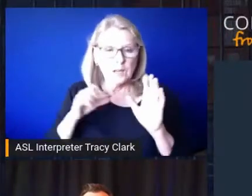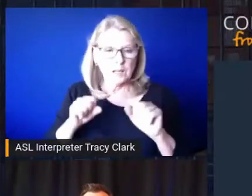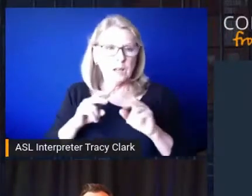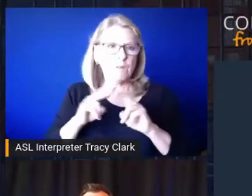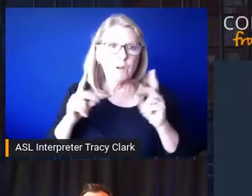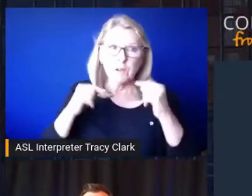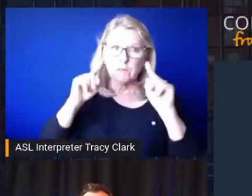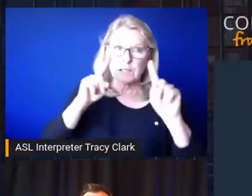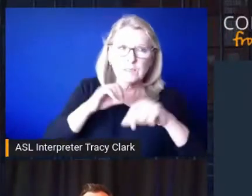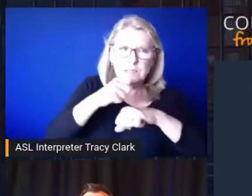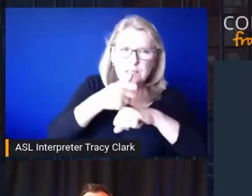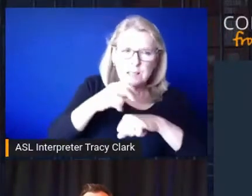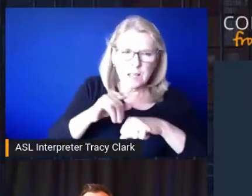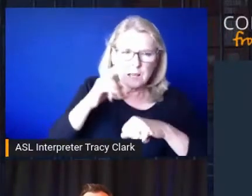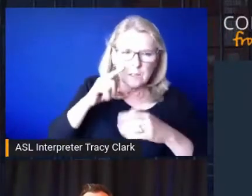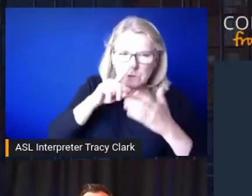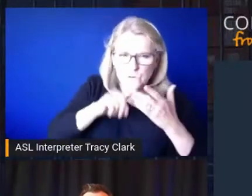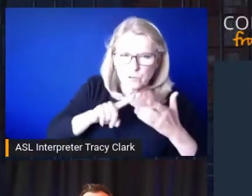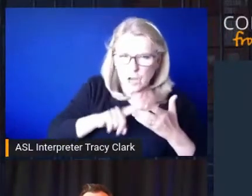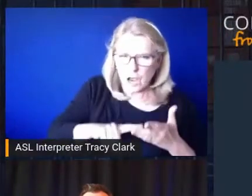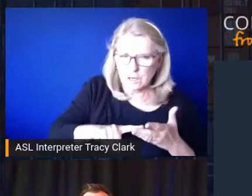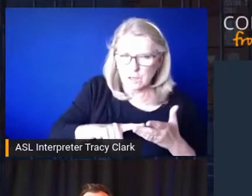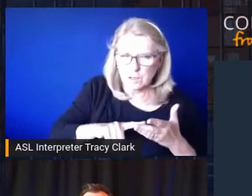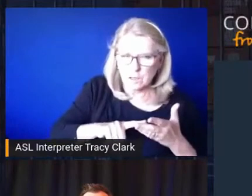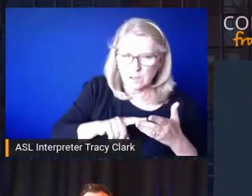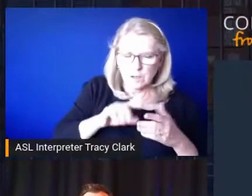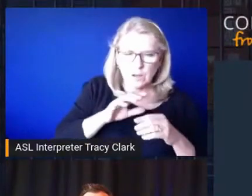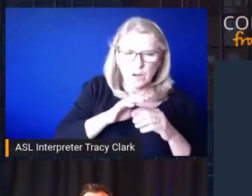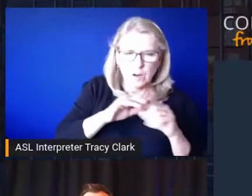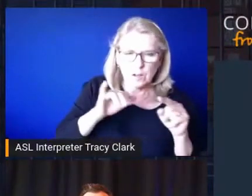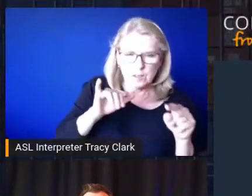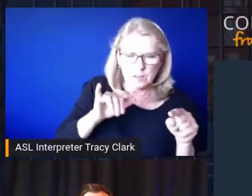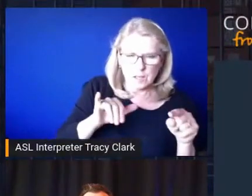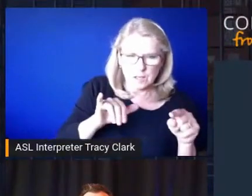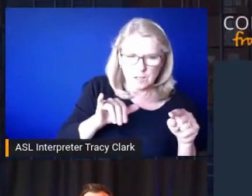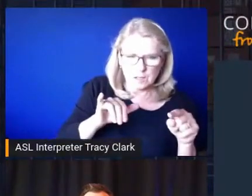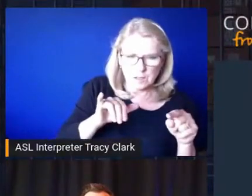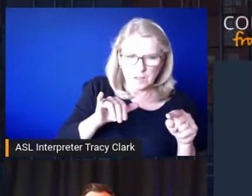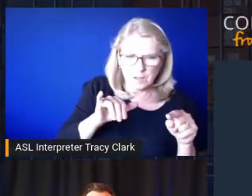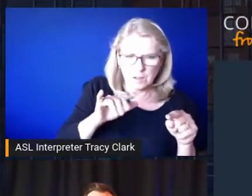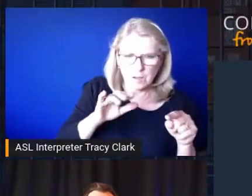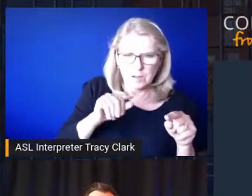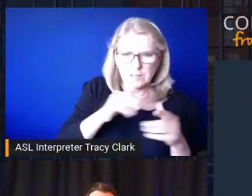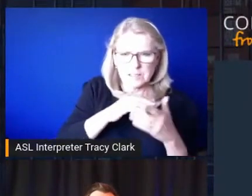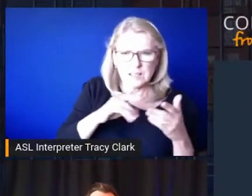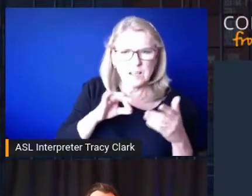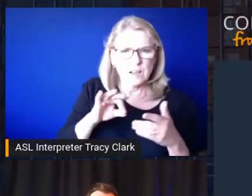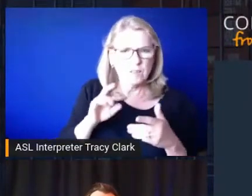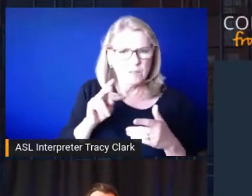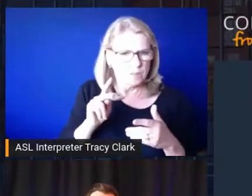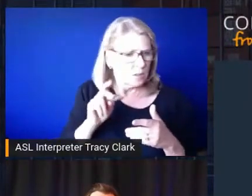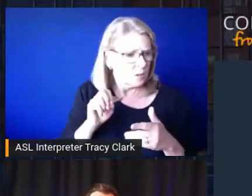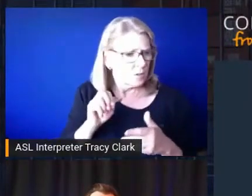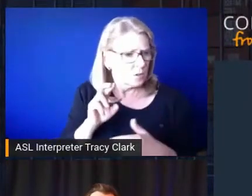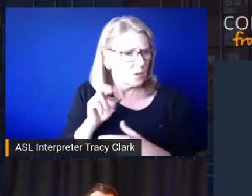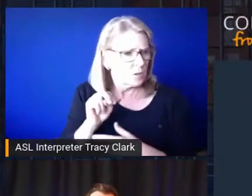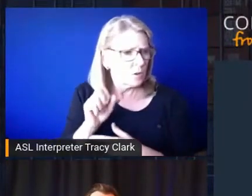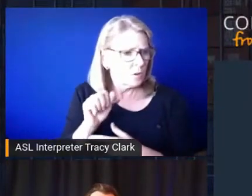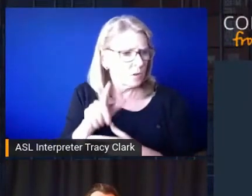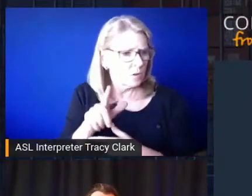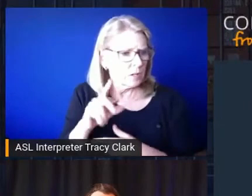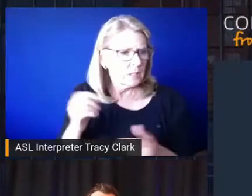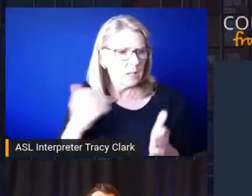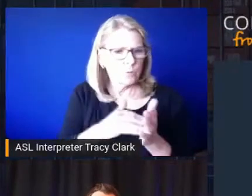on effectively a hash on the state of the kernel, and we can always reboot and get rid of that change